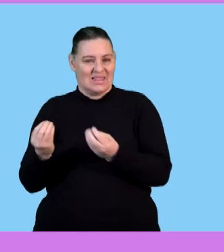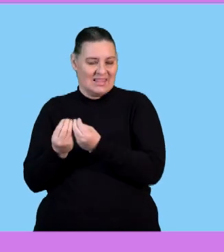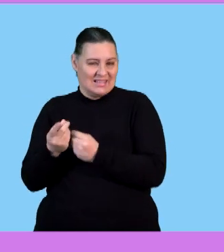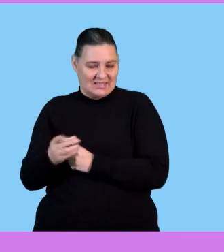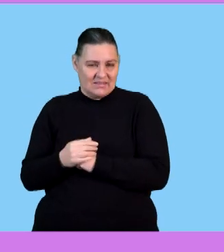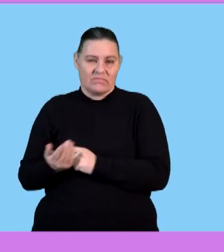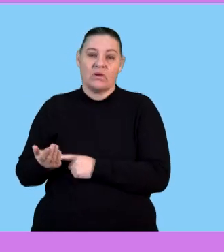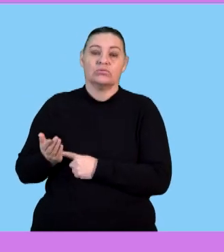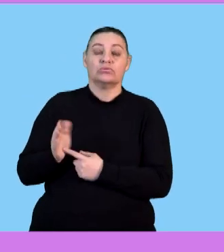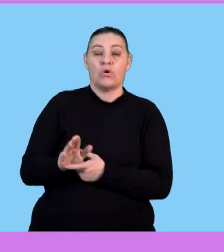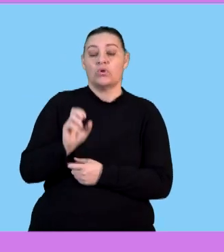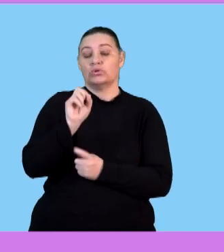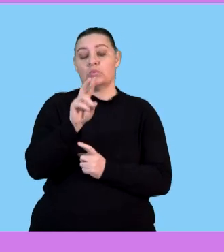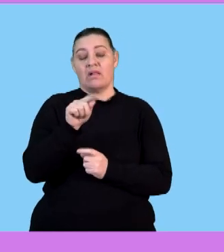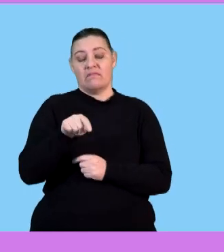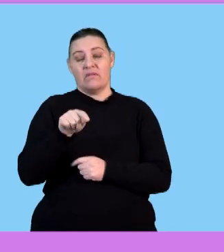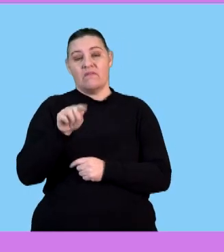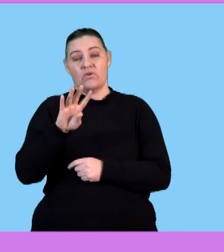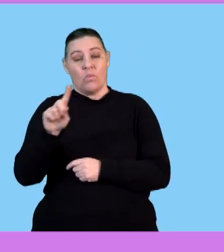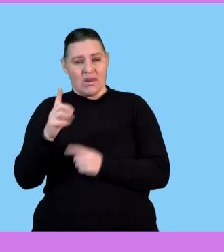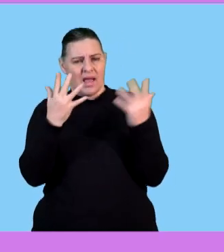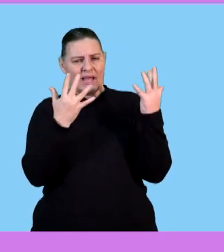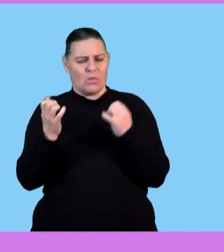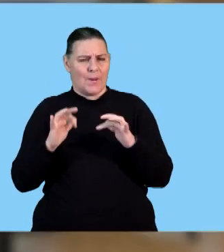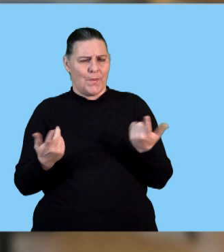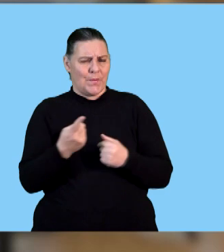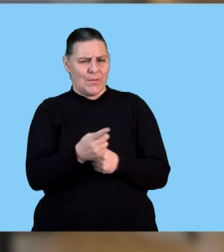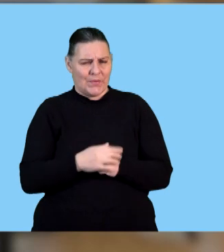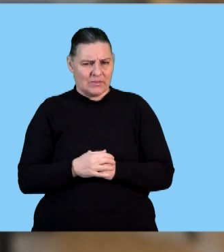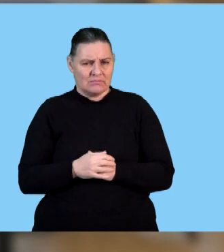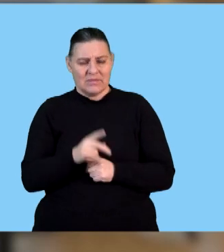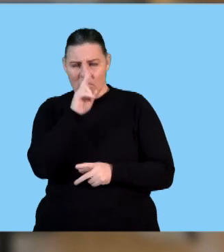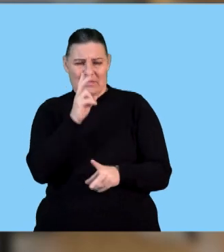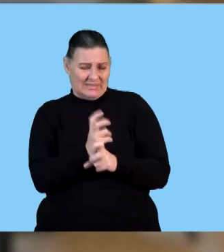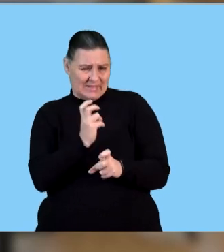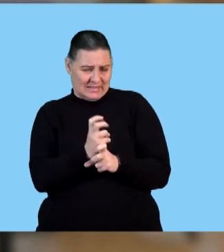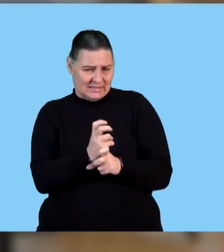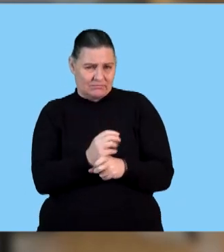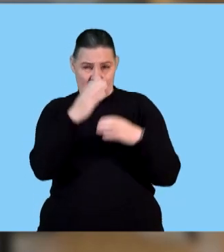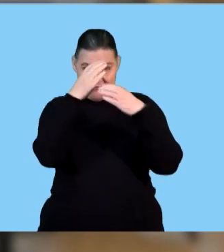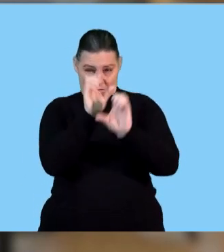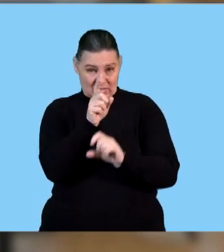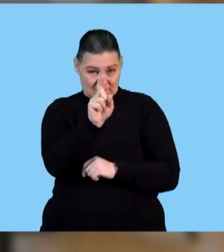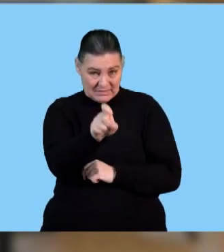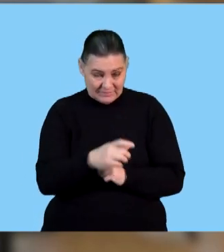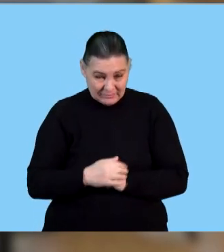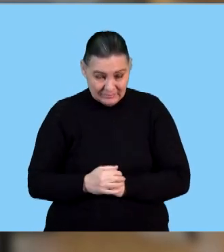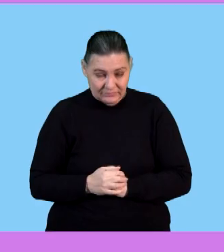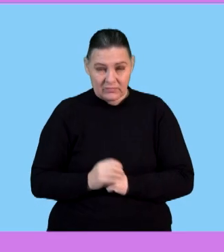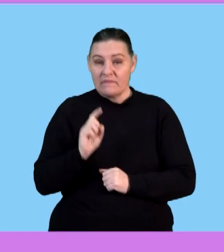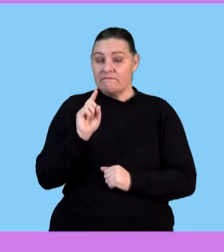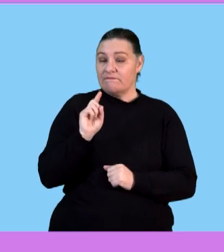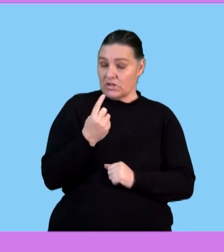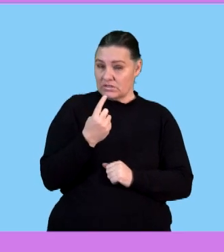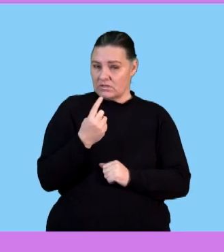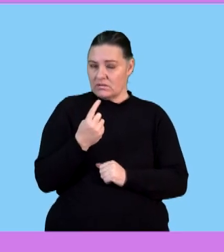amount of 12.41 Rand was calculated. Okay, now this one's a little bit tricky, so let's focus. The first thing we've got to do is we've